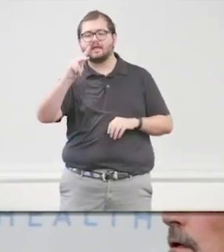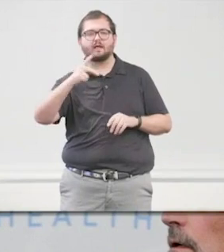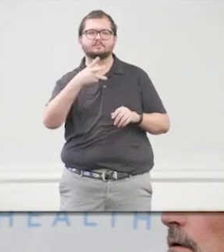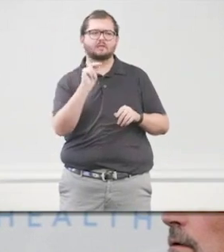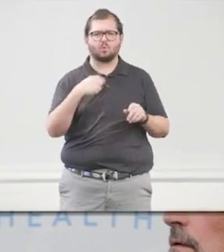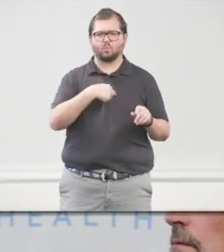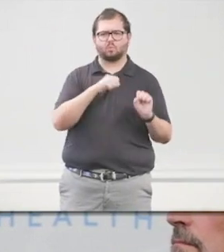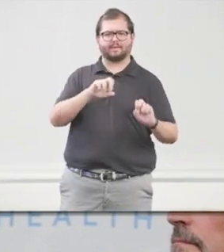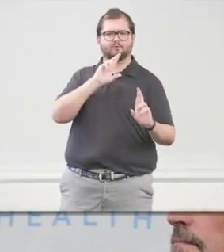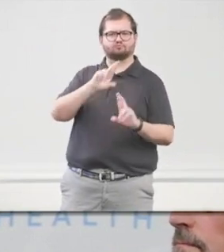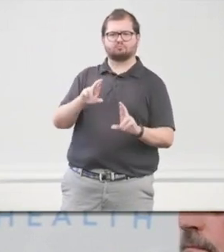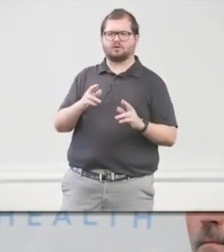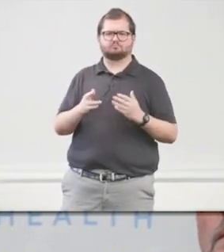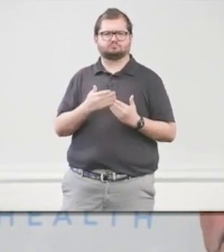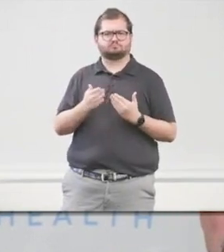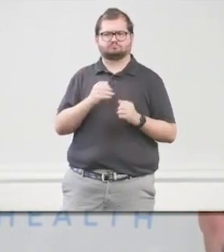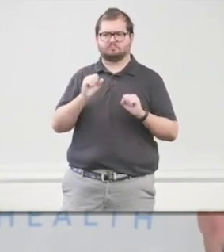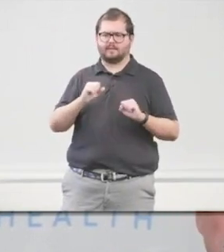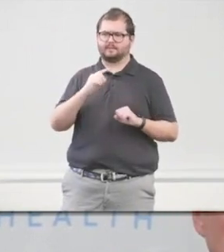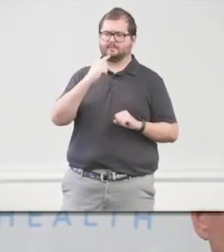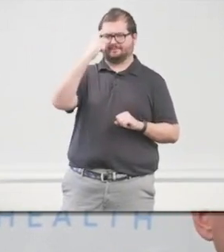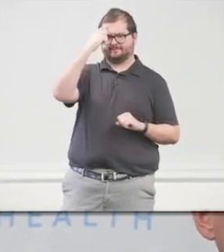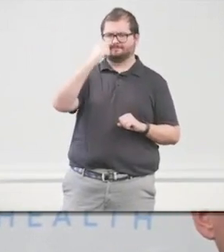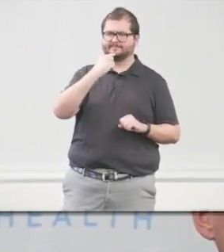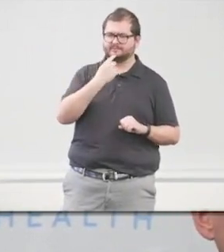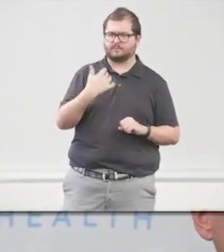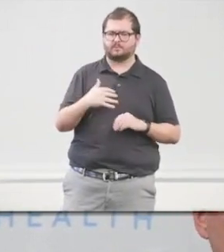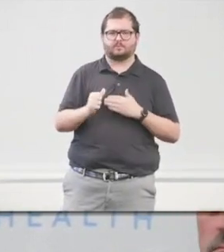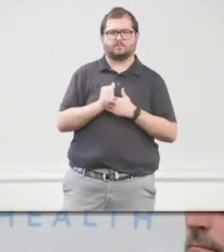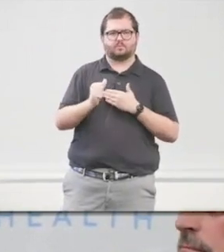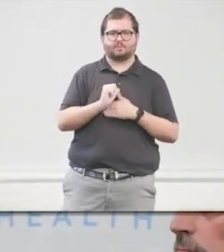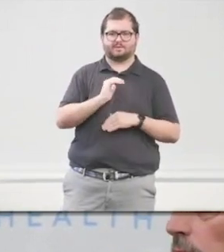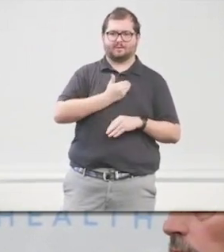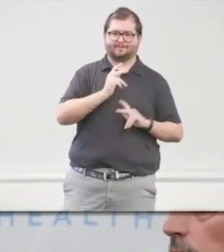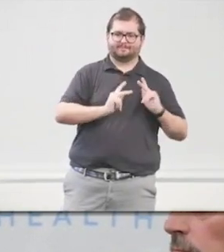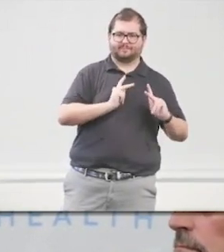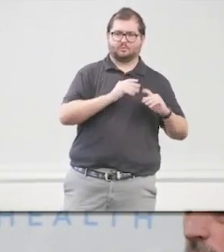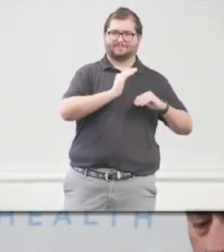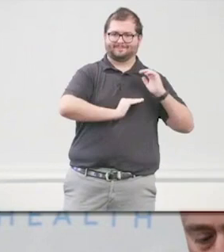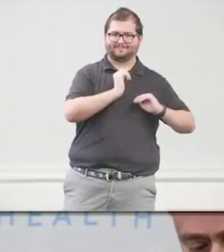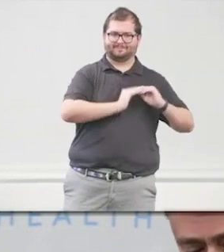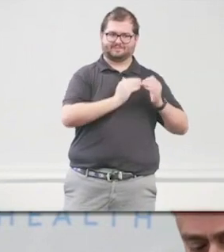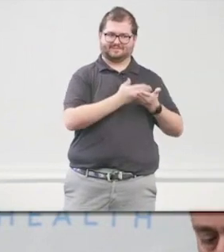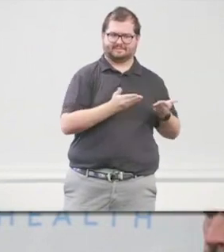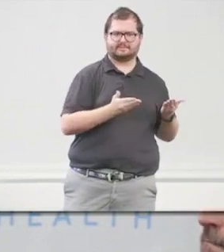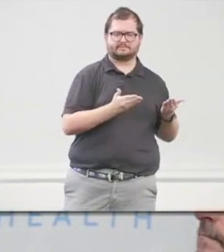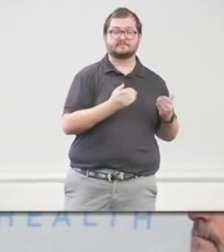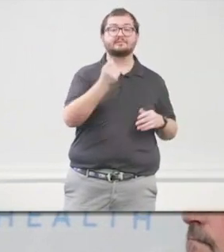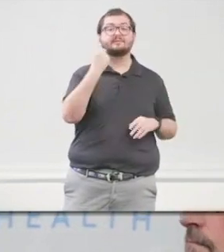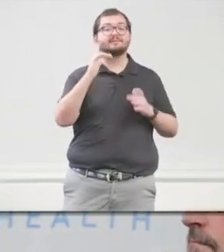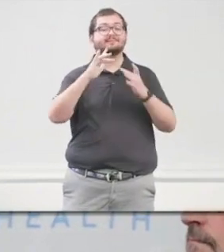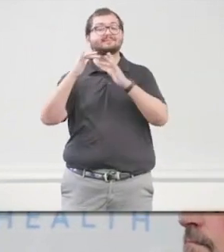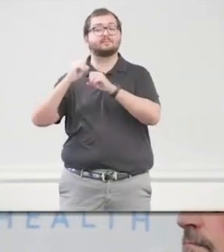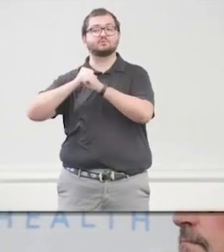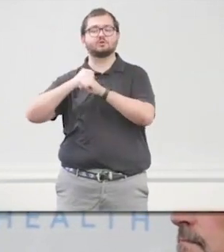that, right? We would be taking this seriously. It would be an absolute threat against our buildings, our people, and the services that we provide. The problem with cybersecurity